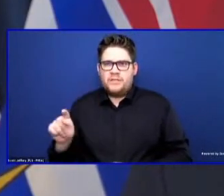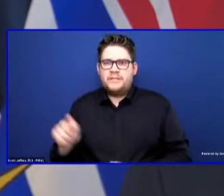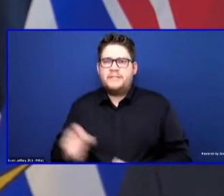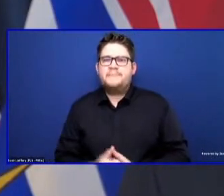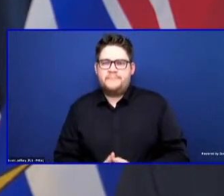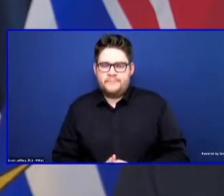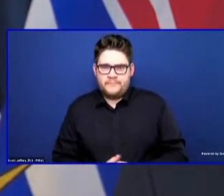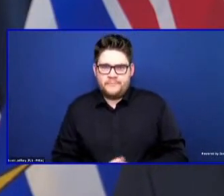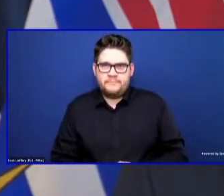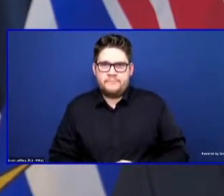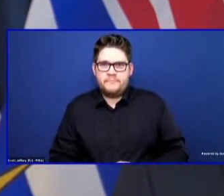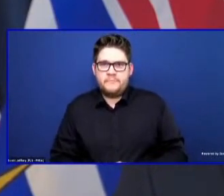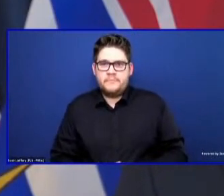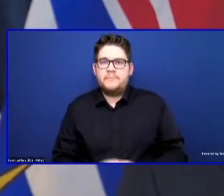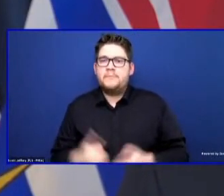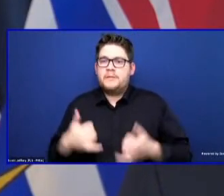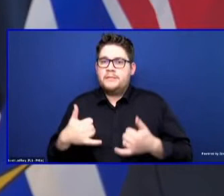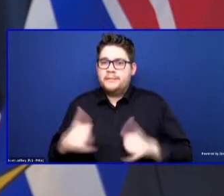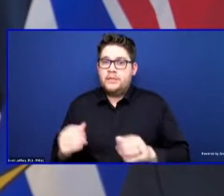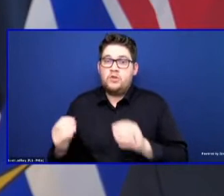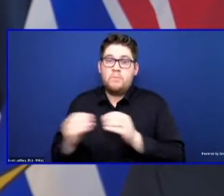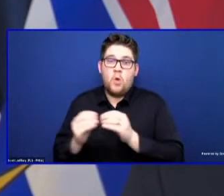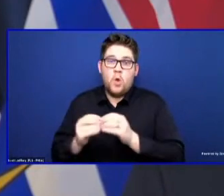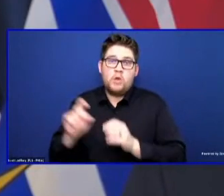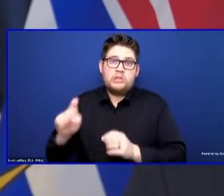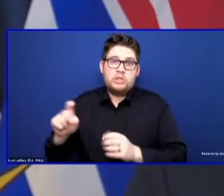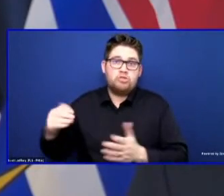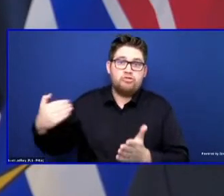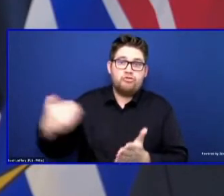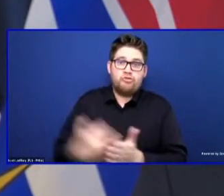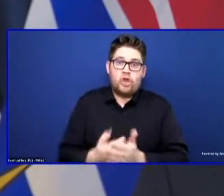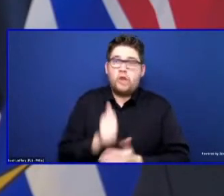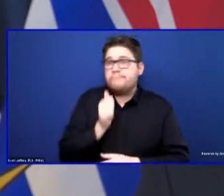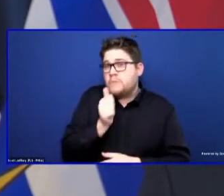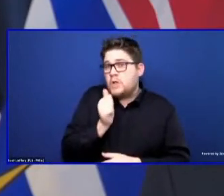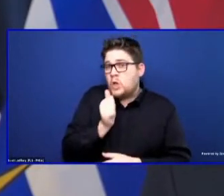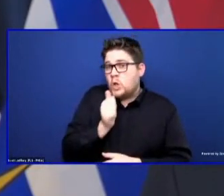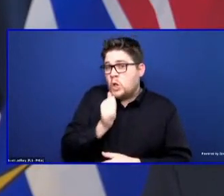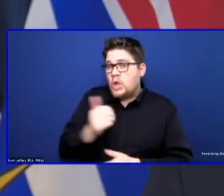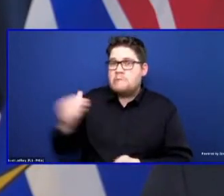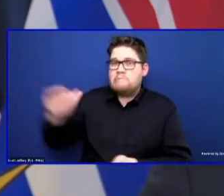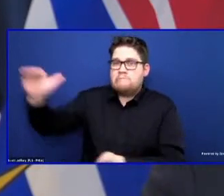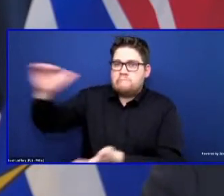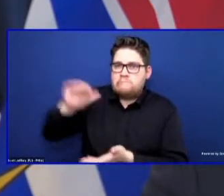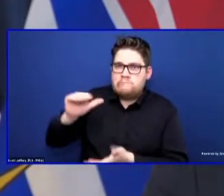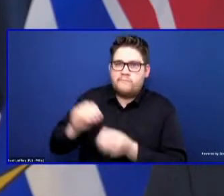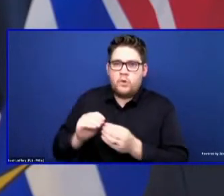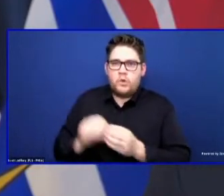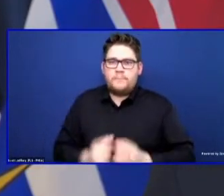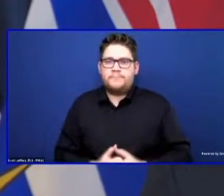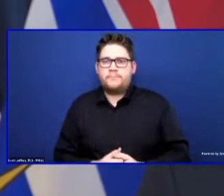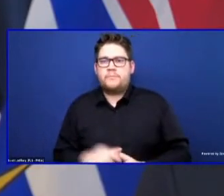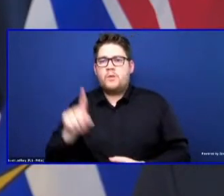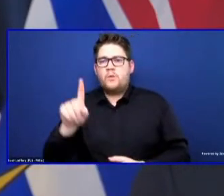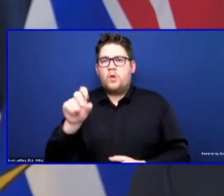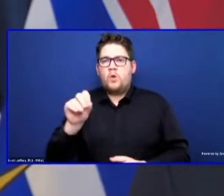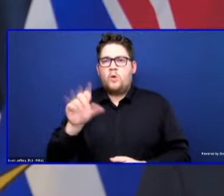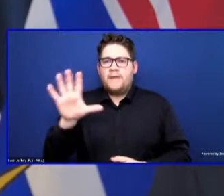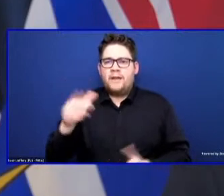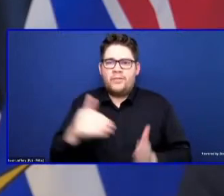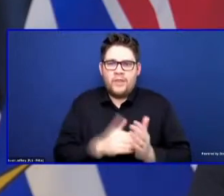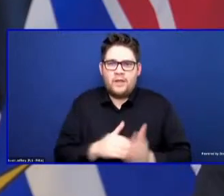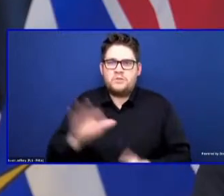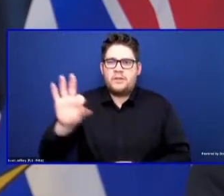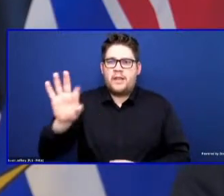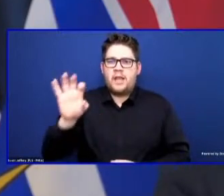hopeful about tomorrow to receive some, any of the 105,900 Moderna vaccines that we expected. To